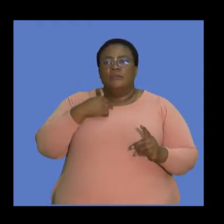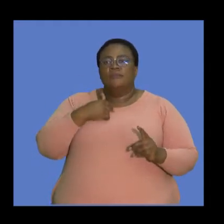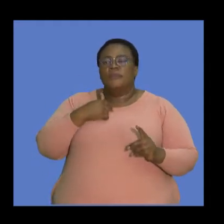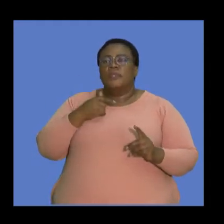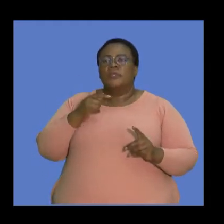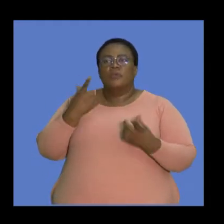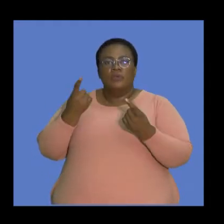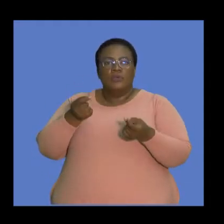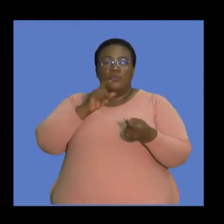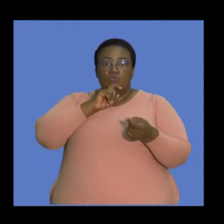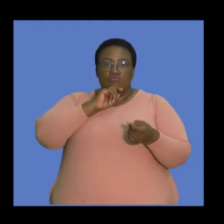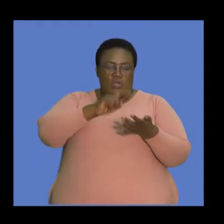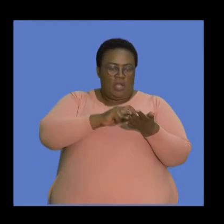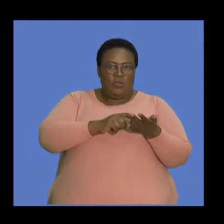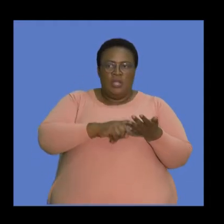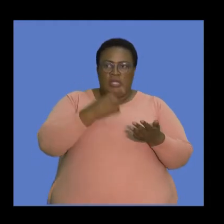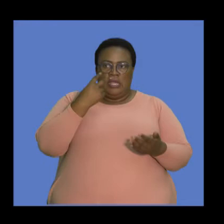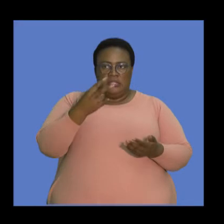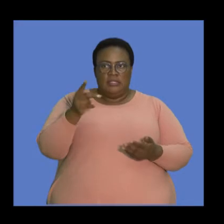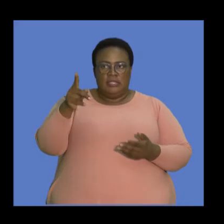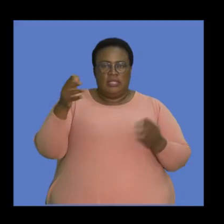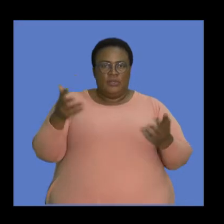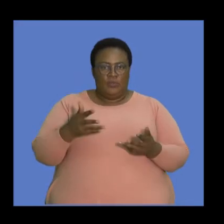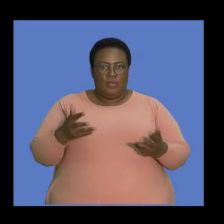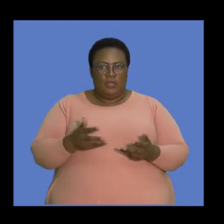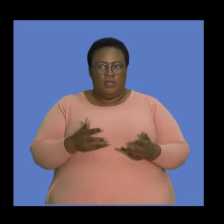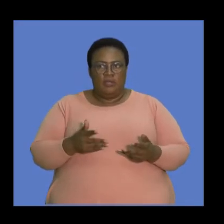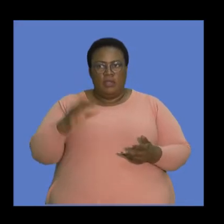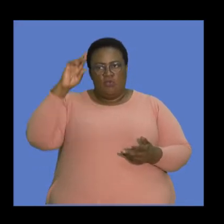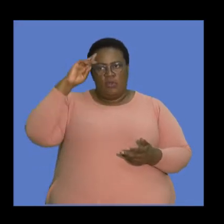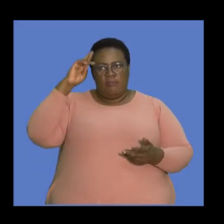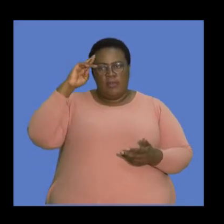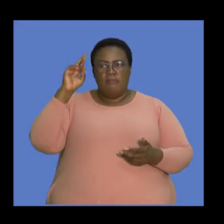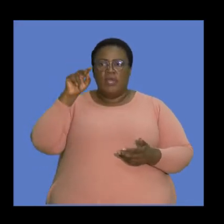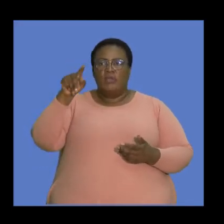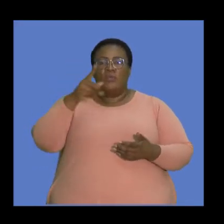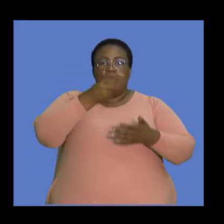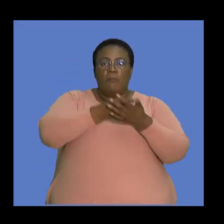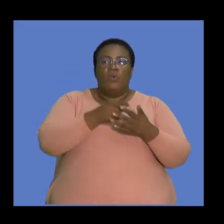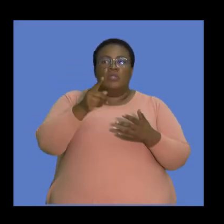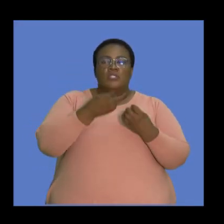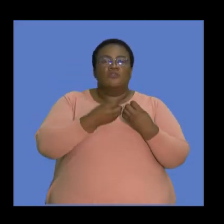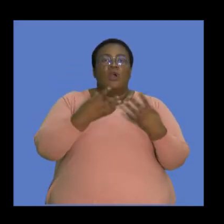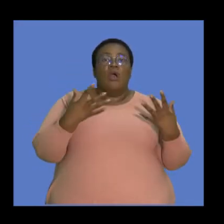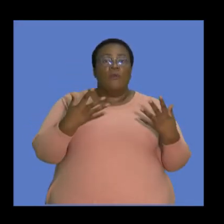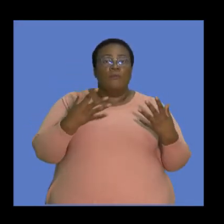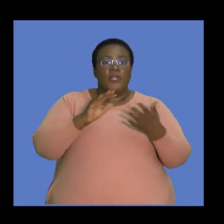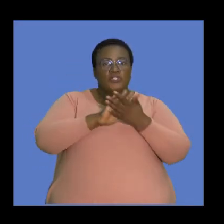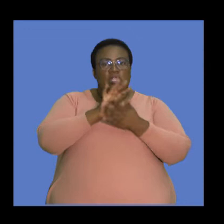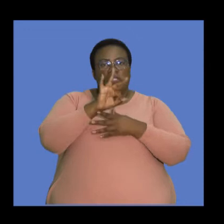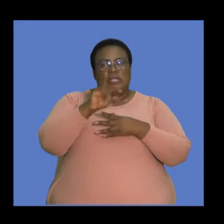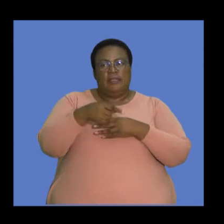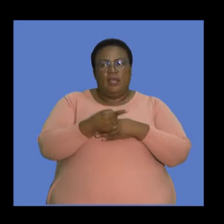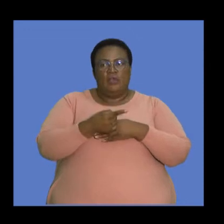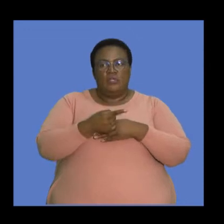Okay, so I will just go straight to my calculator and see what exactly this will be. So remember, you bought this for